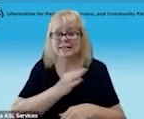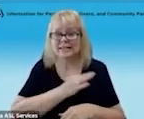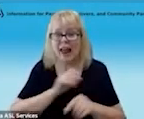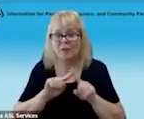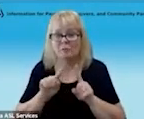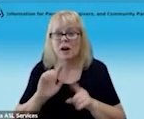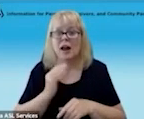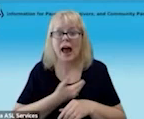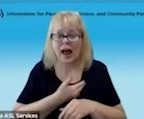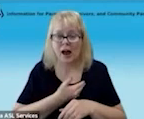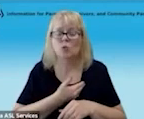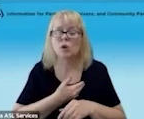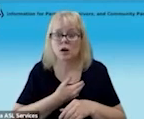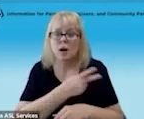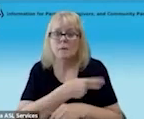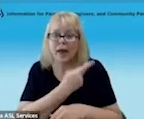Next slide.